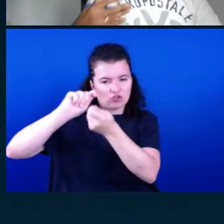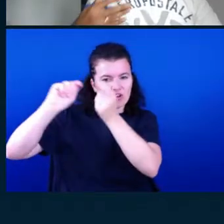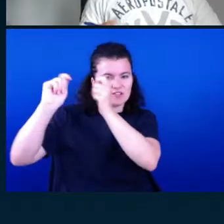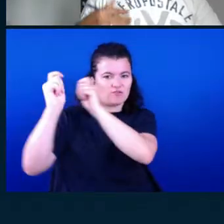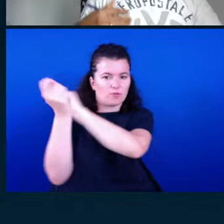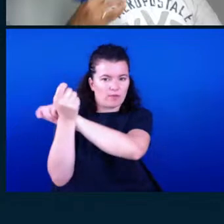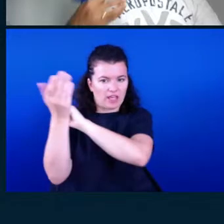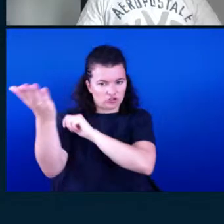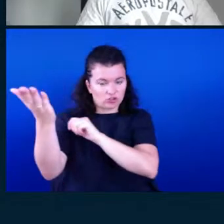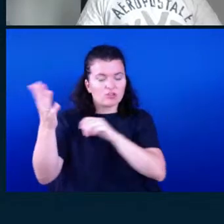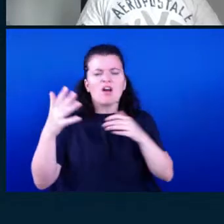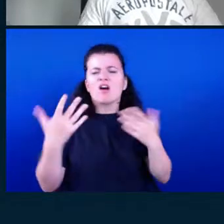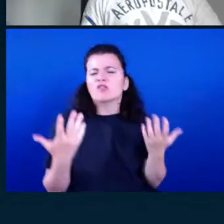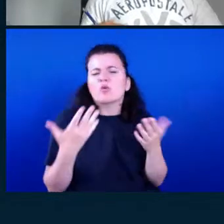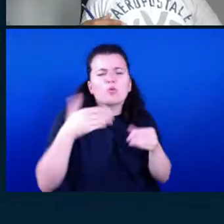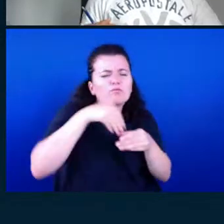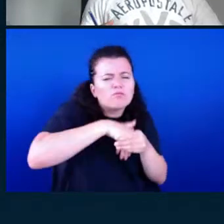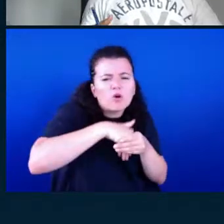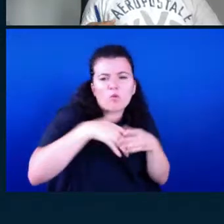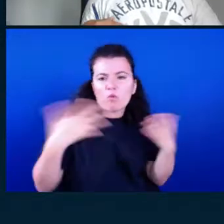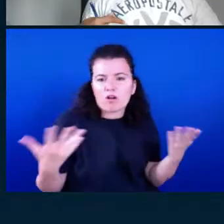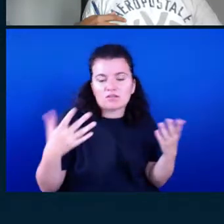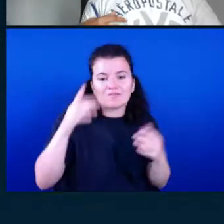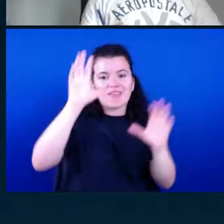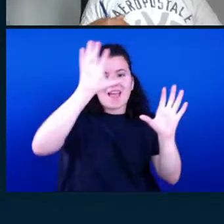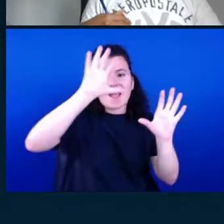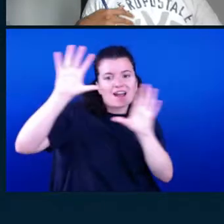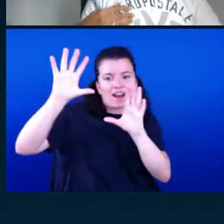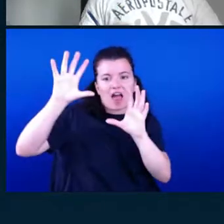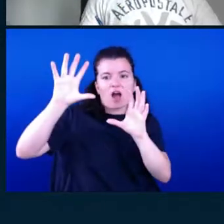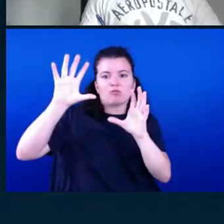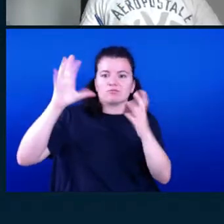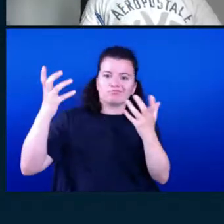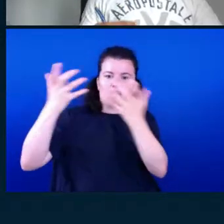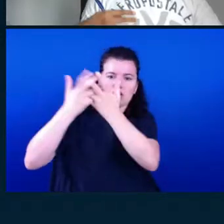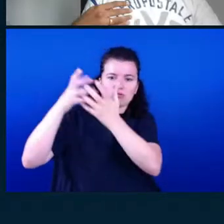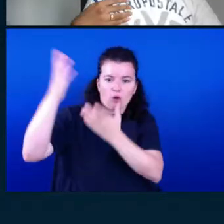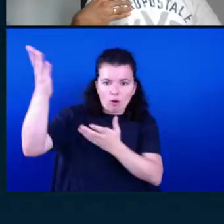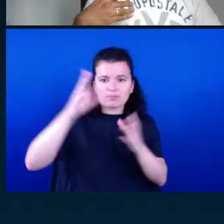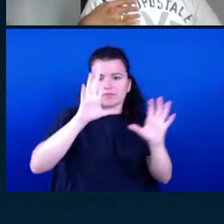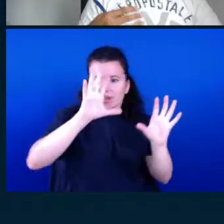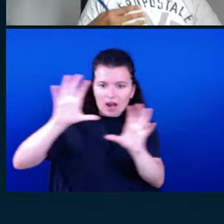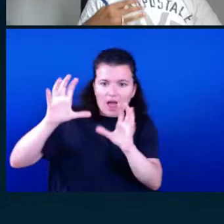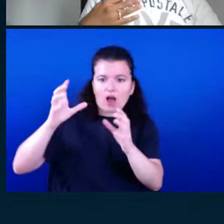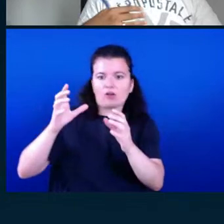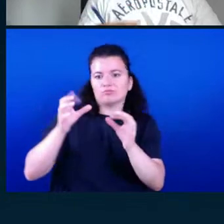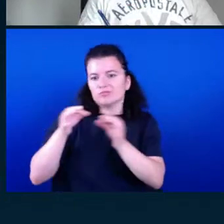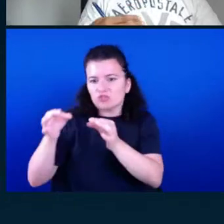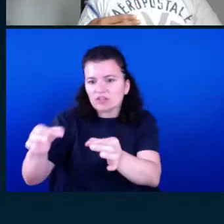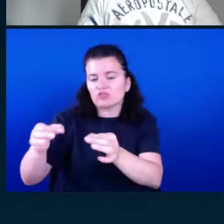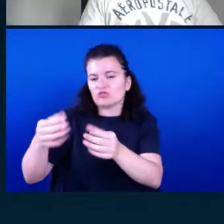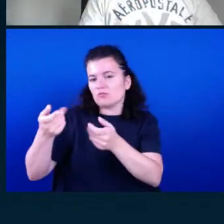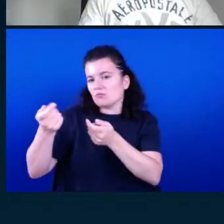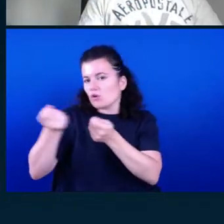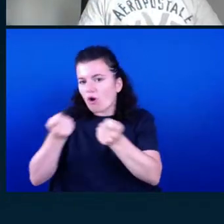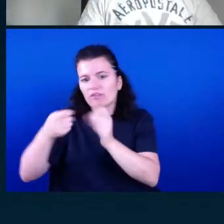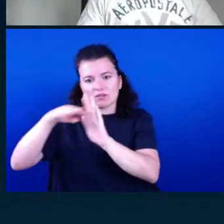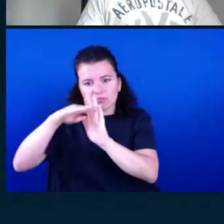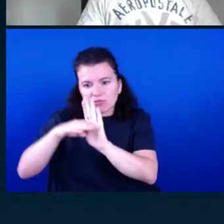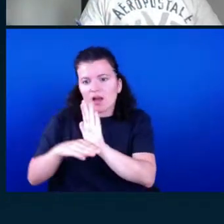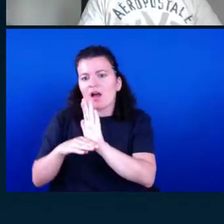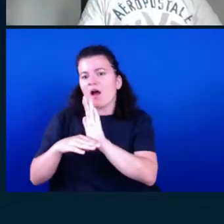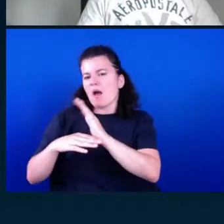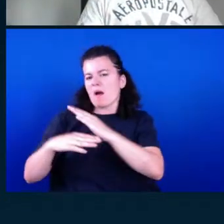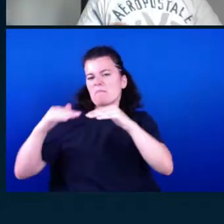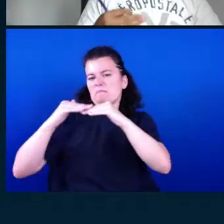to help you adopt to the cloud strategy. I'm going to help you govern it and make a running, resilient